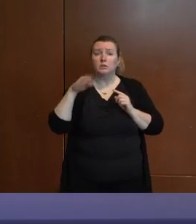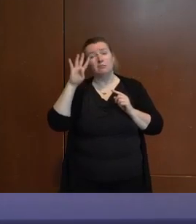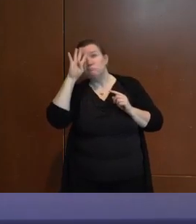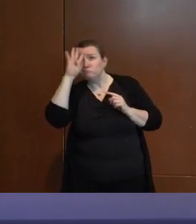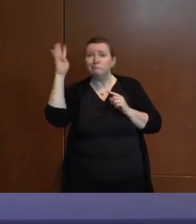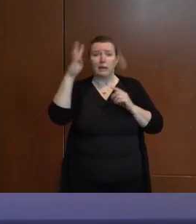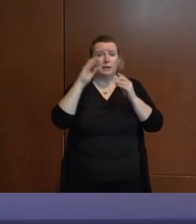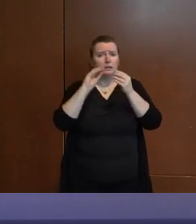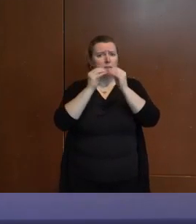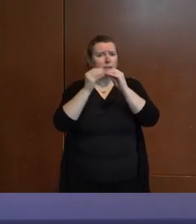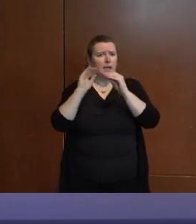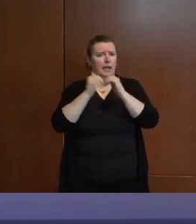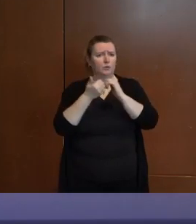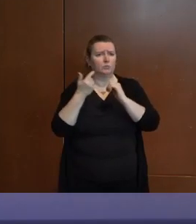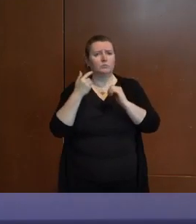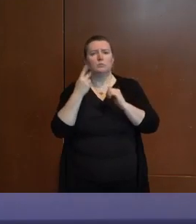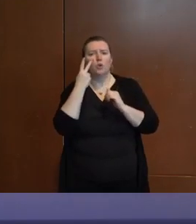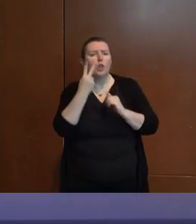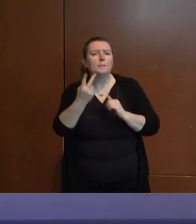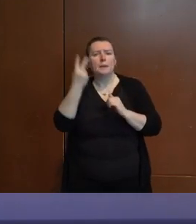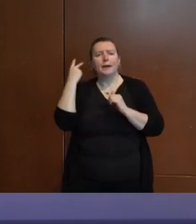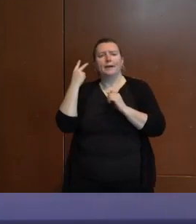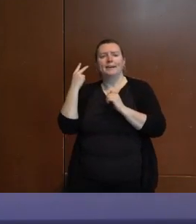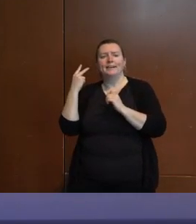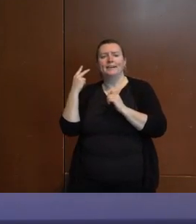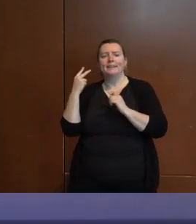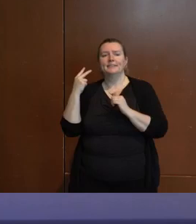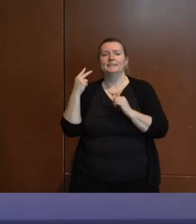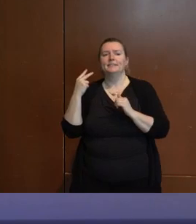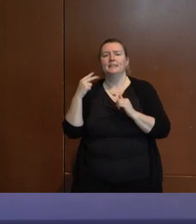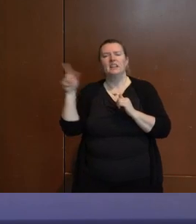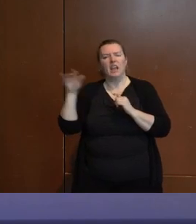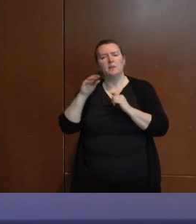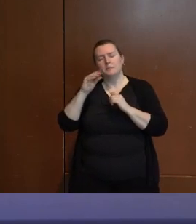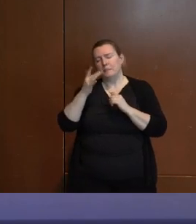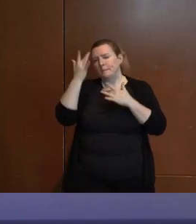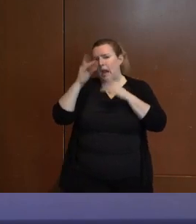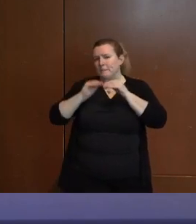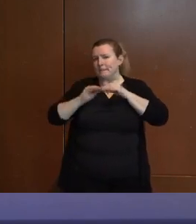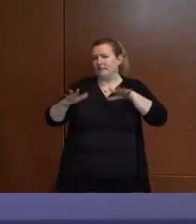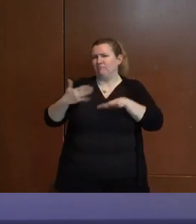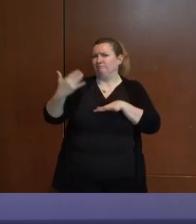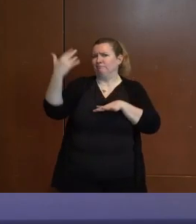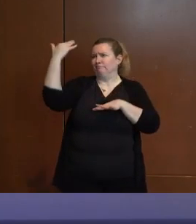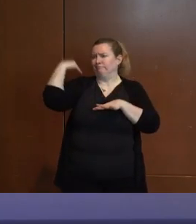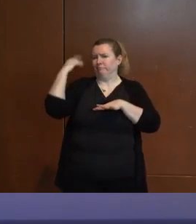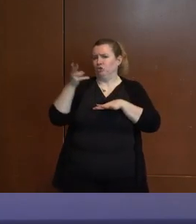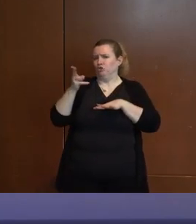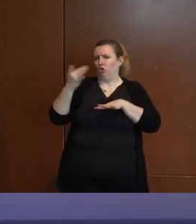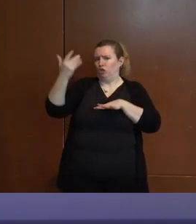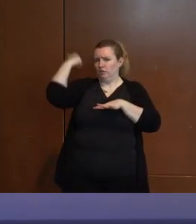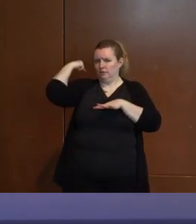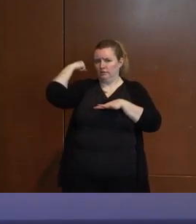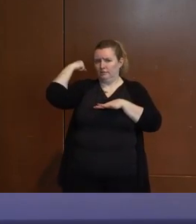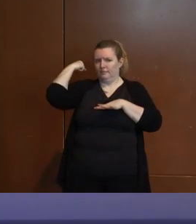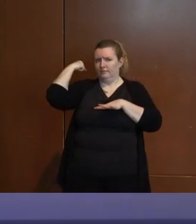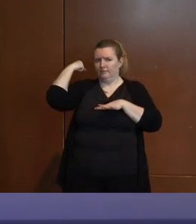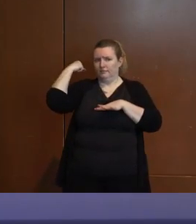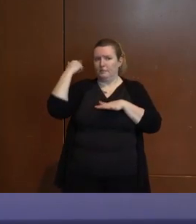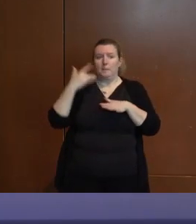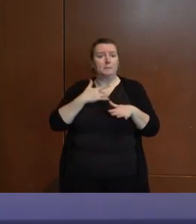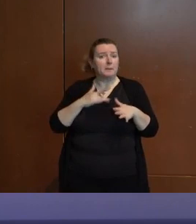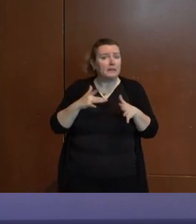historical pandemic experience. My call to arms to everybody is we're better than this. We can beat this. We can